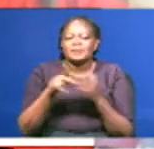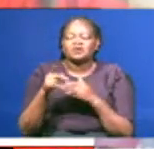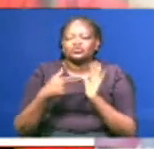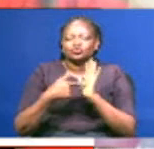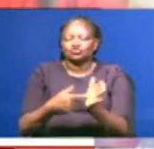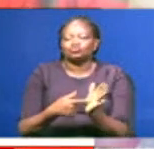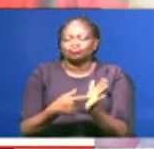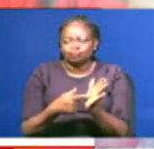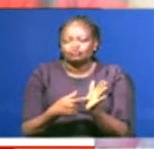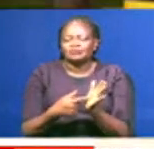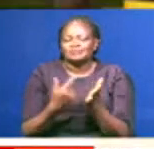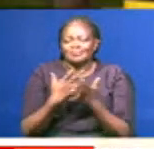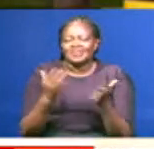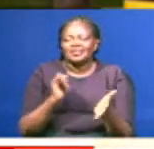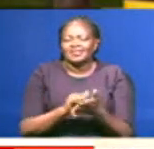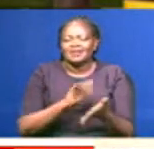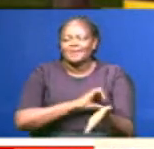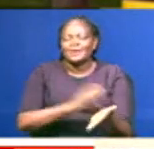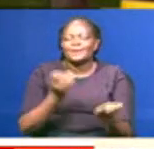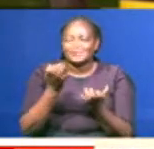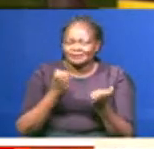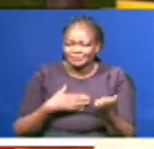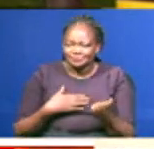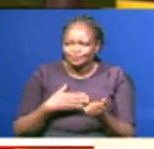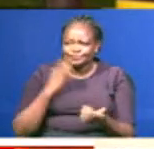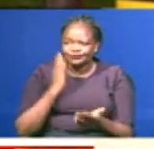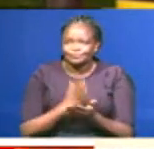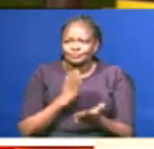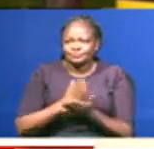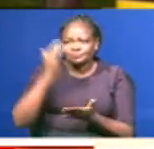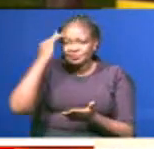that is empowering our business. I'm sure